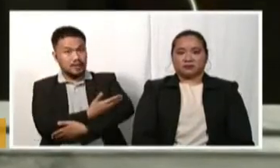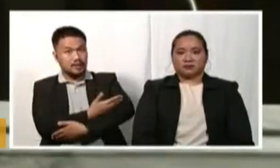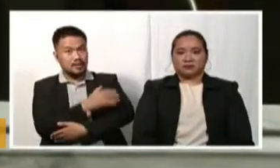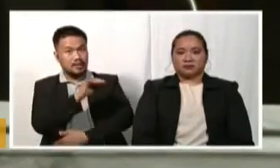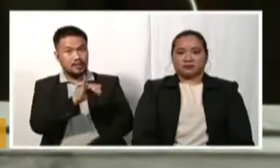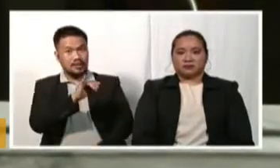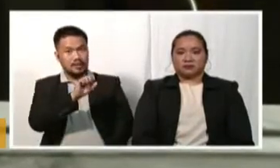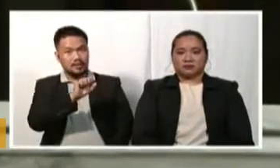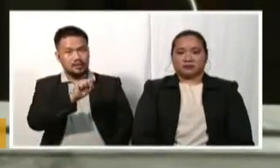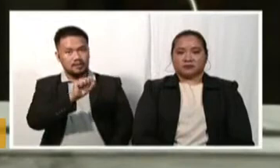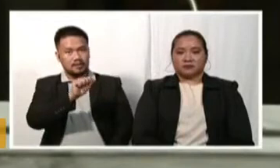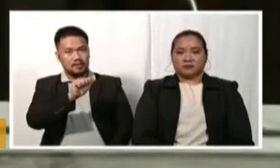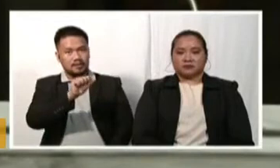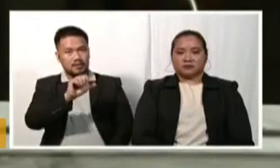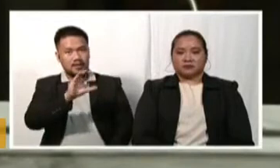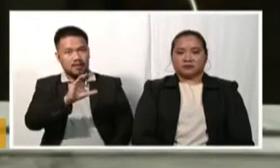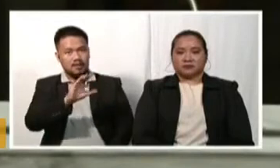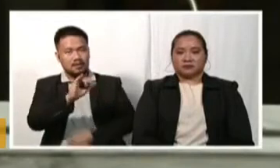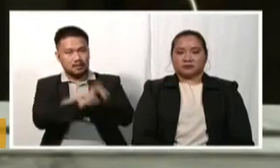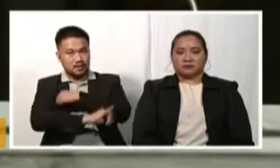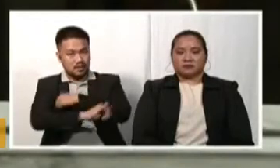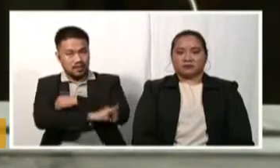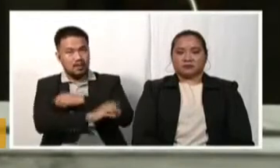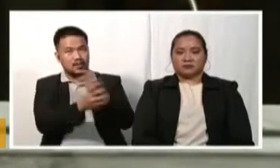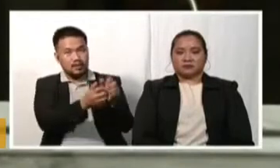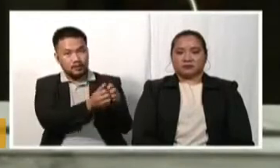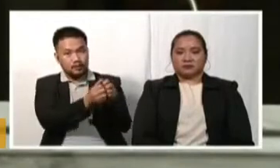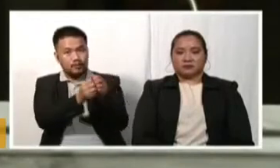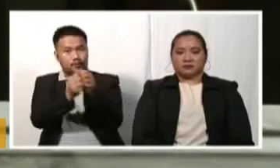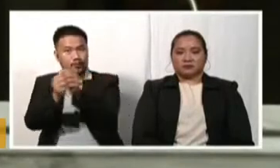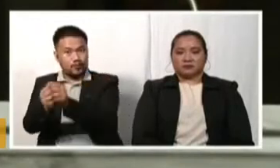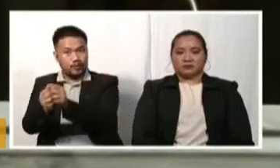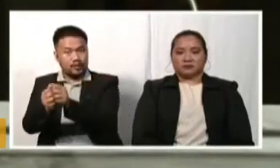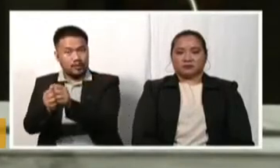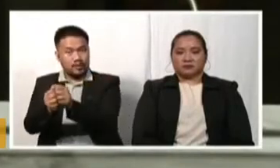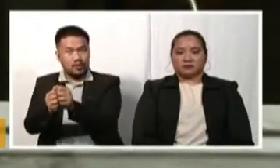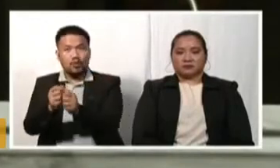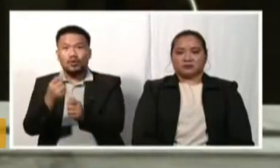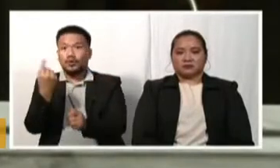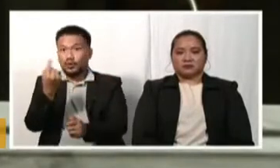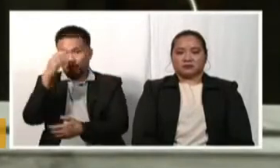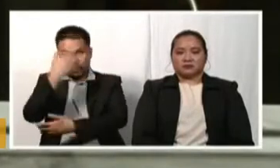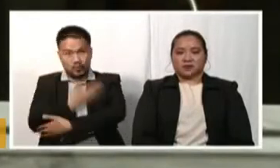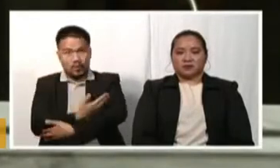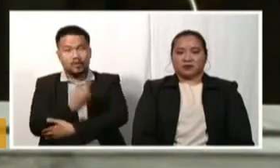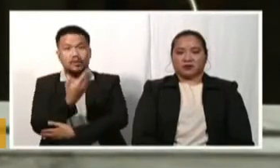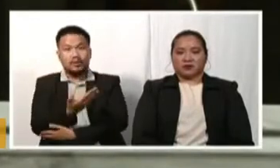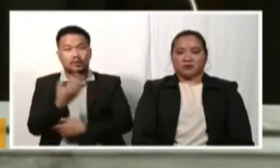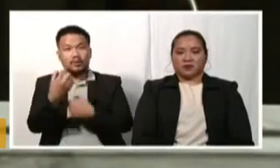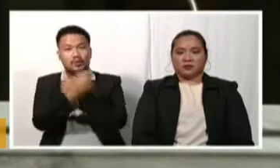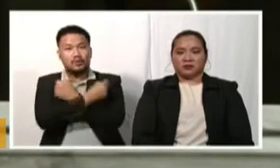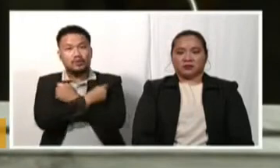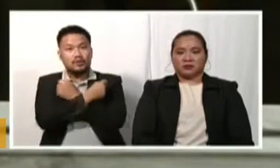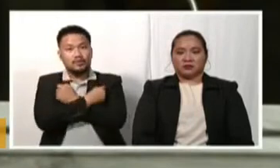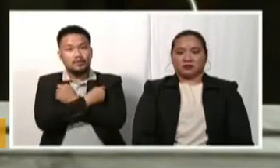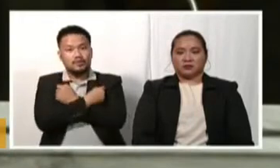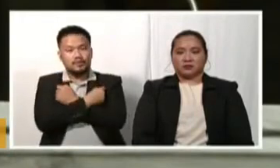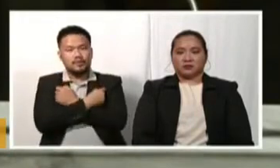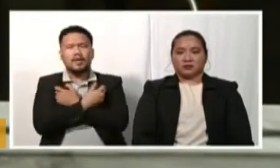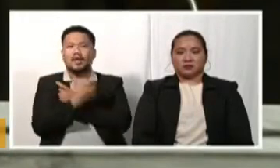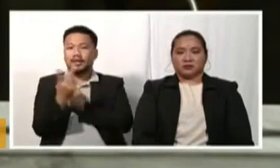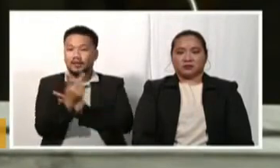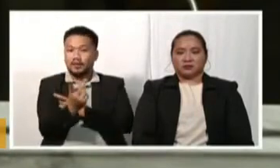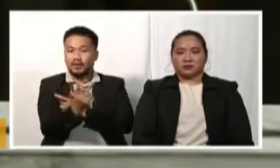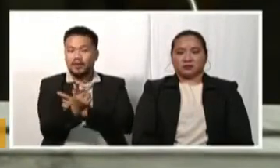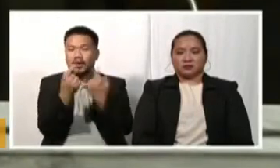Isaac, your holy one, or your only one, whom you love, and go to the land